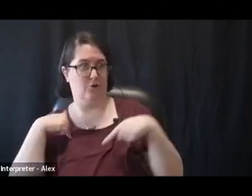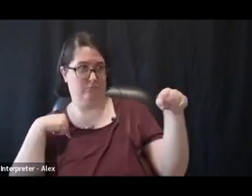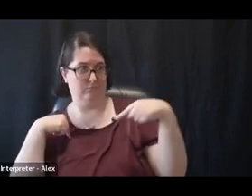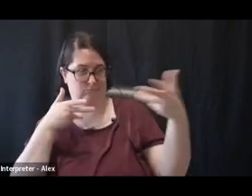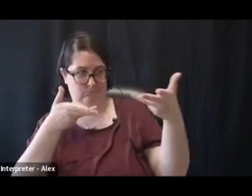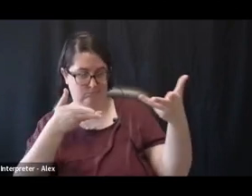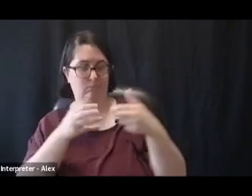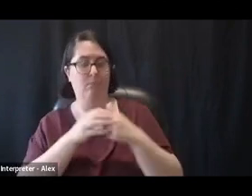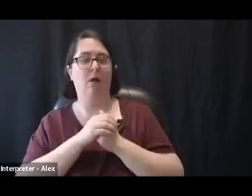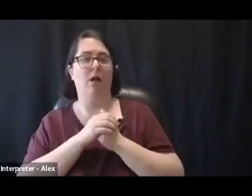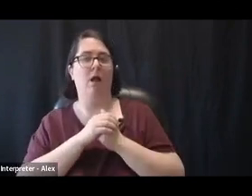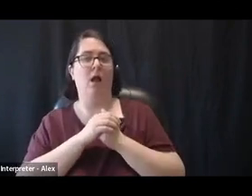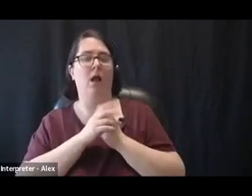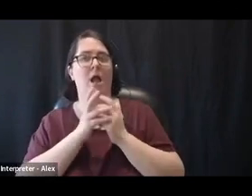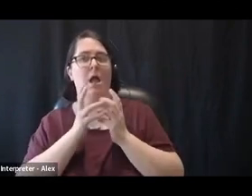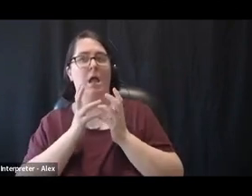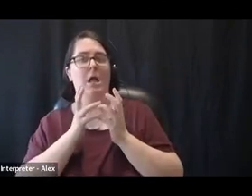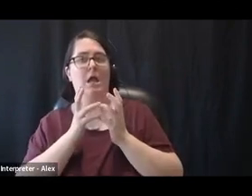and